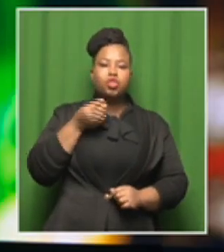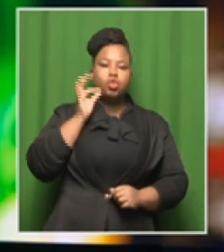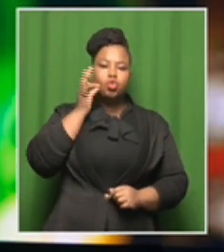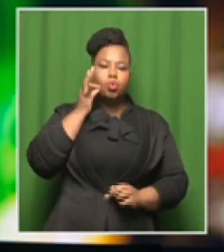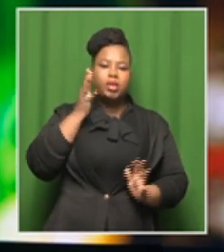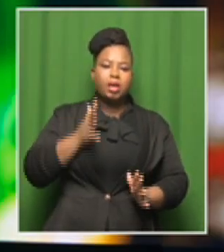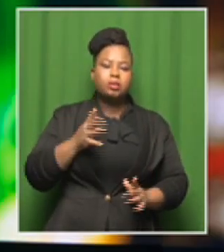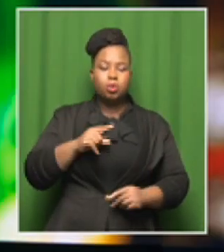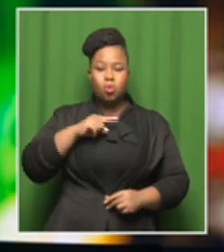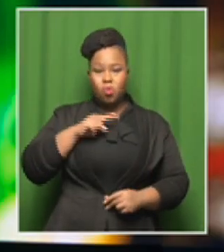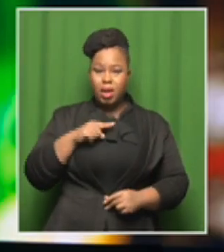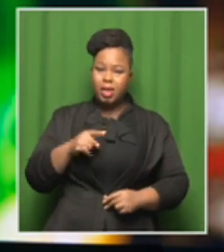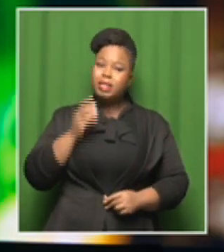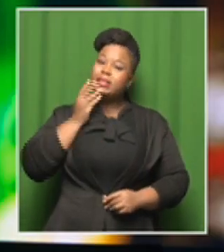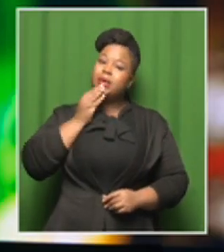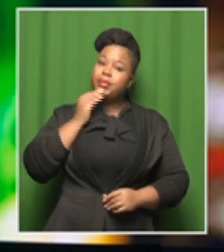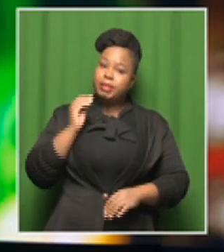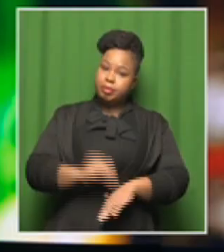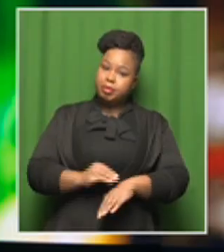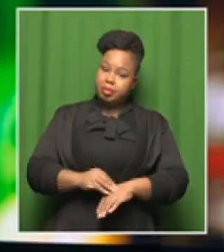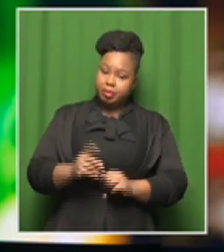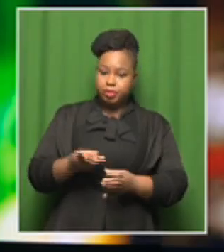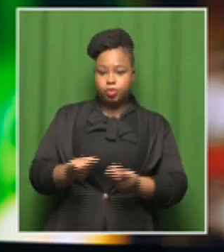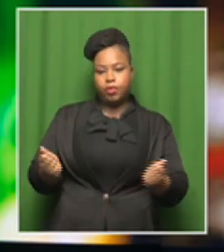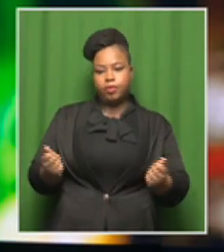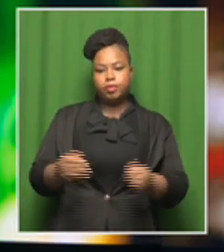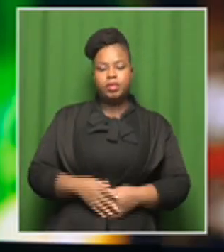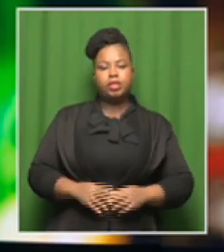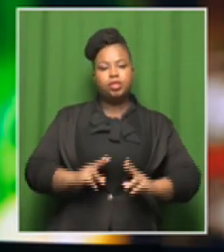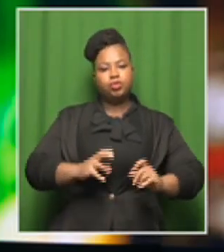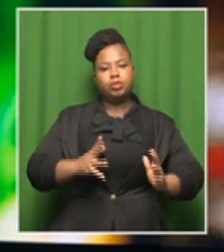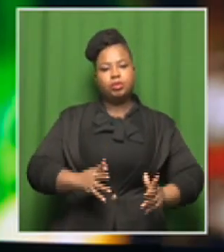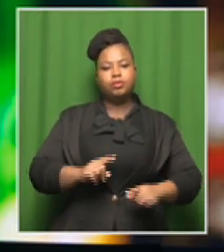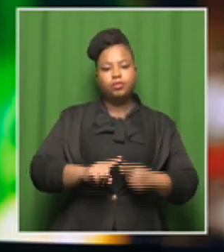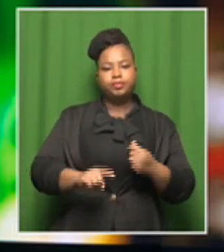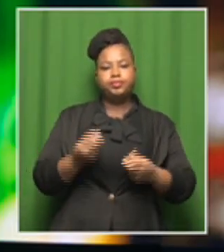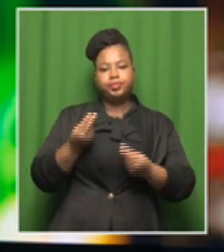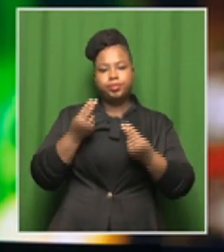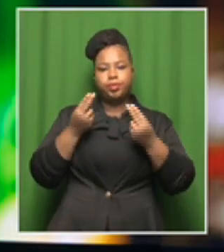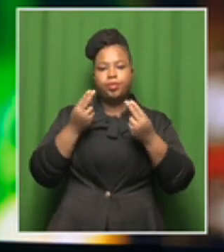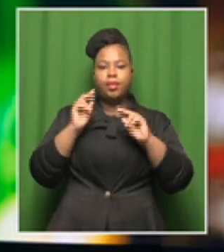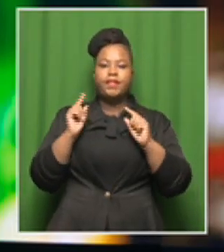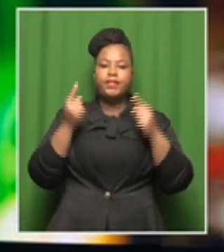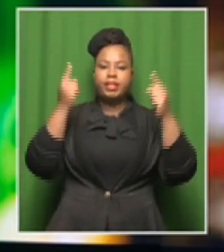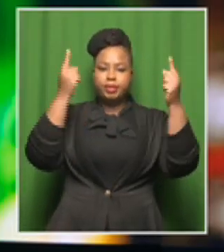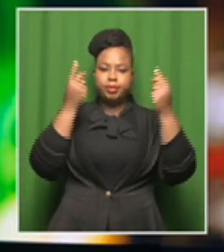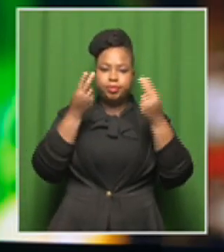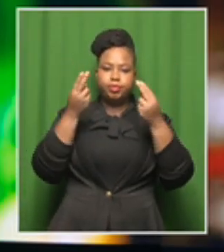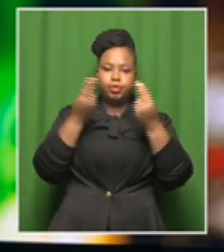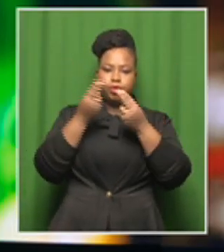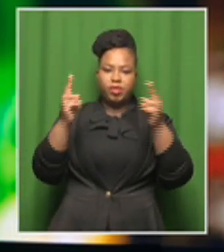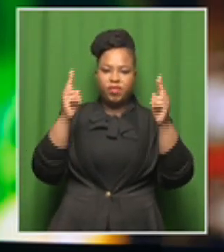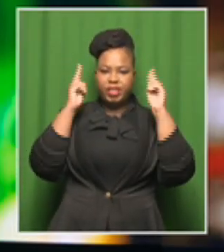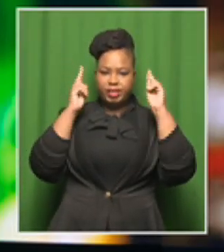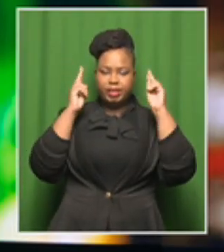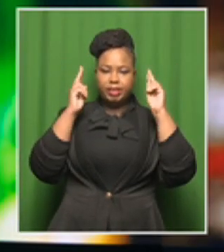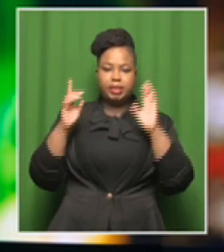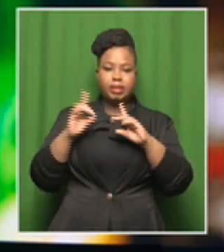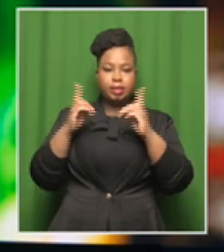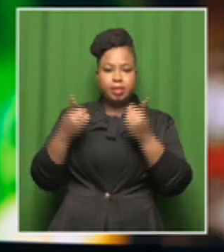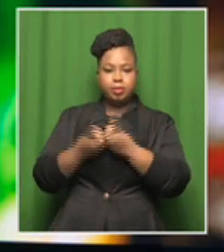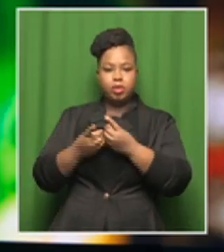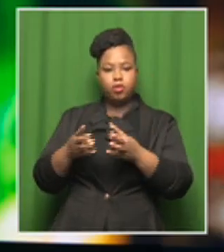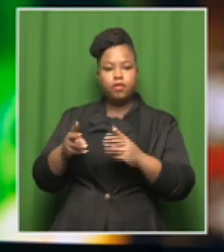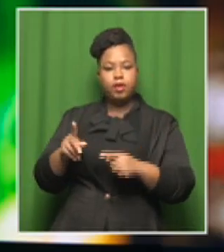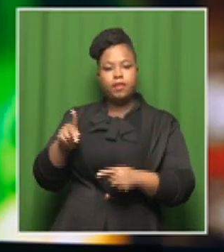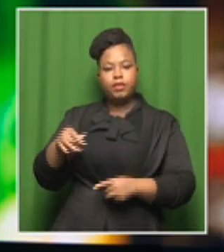a serious diabetes crisis. Now, that's according to researchers from the University of the Witwatersrand's Department of Physiology. The